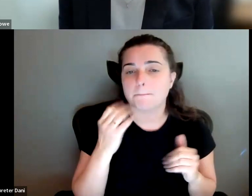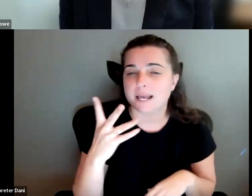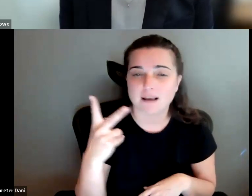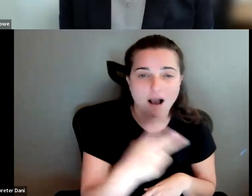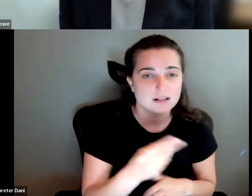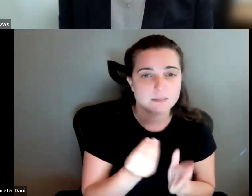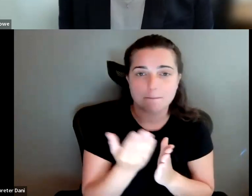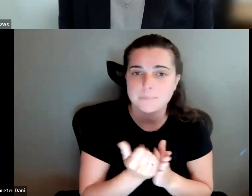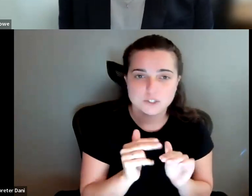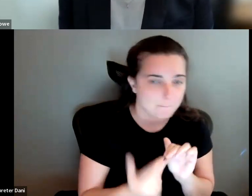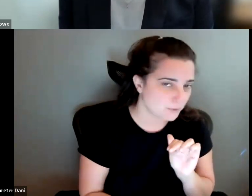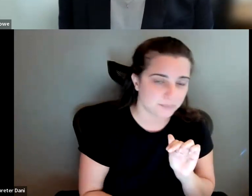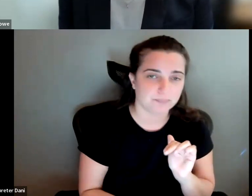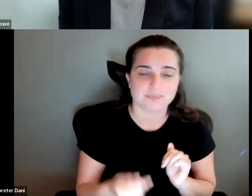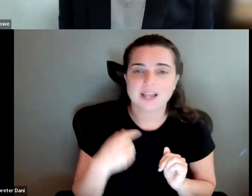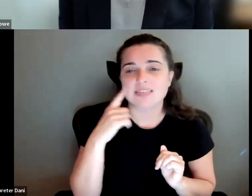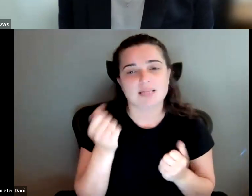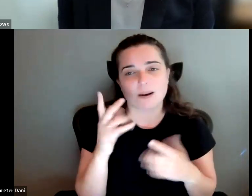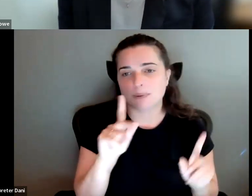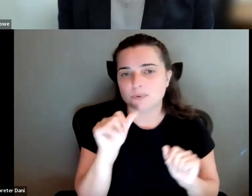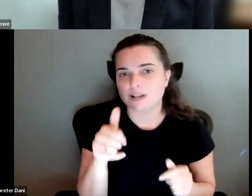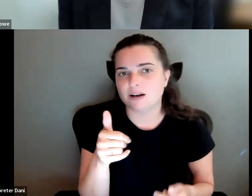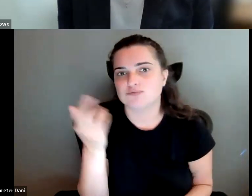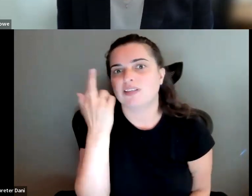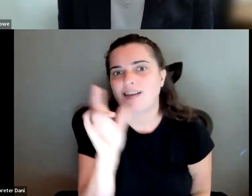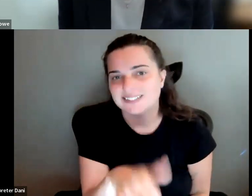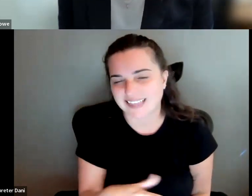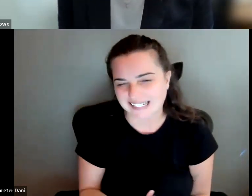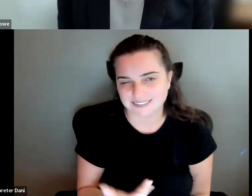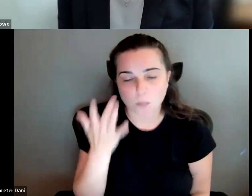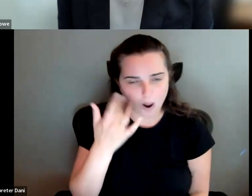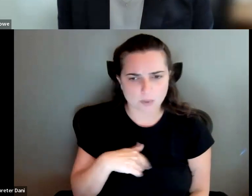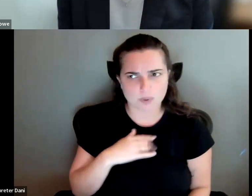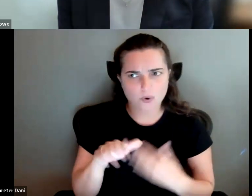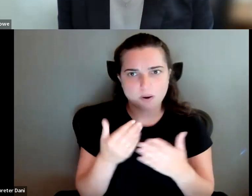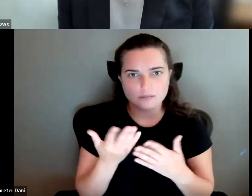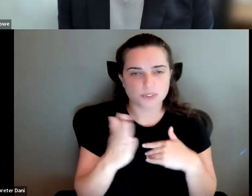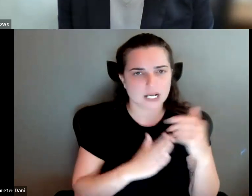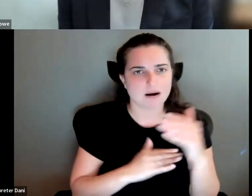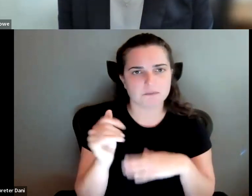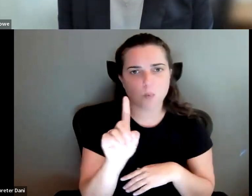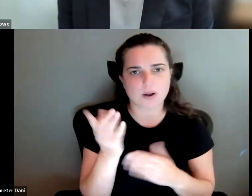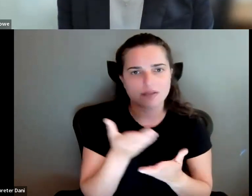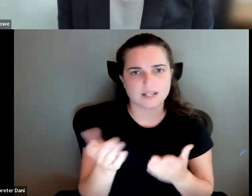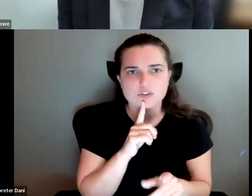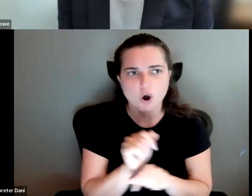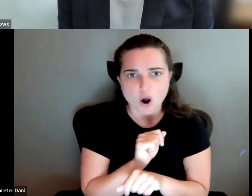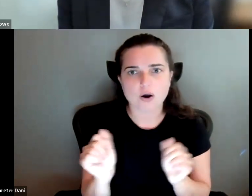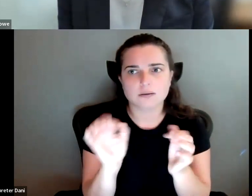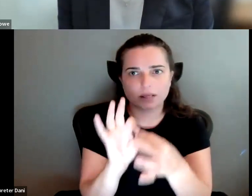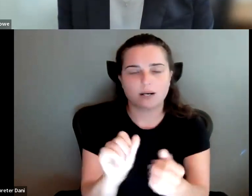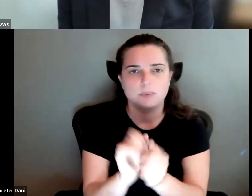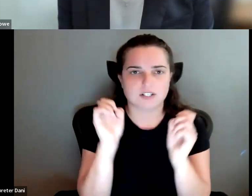that's something that's not on a lot of people's radar, because we were all pretty comfortable with where things were with education.